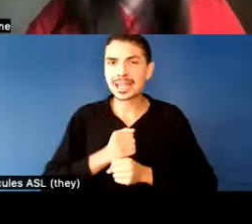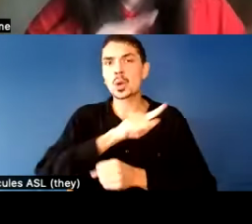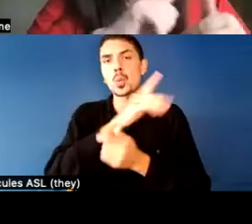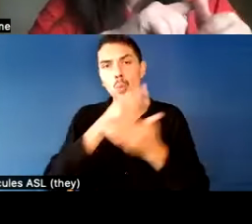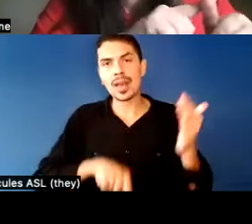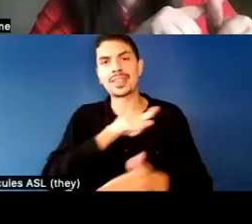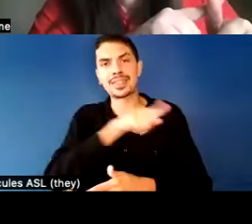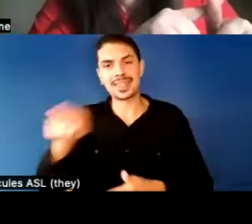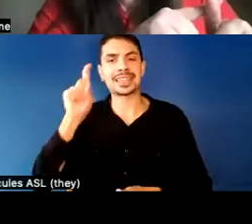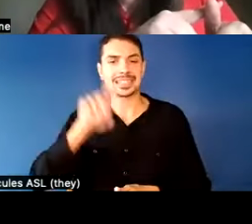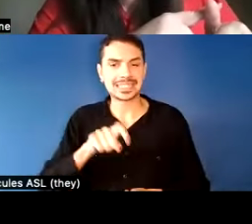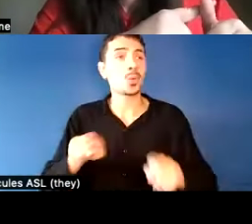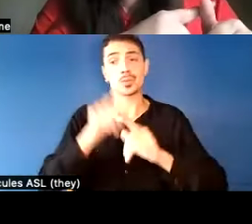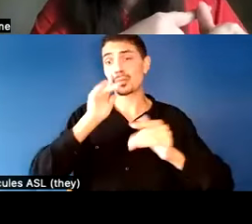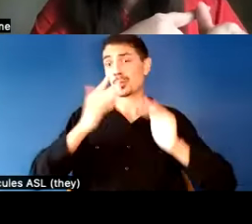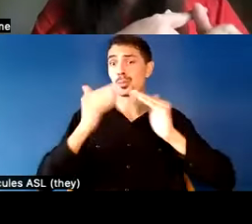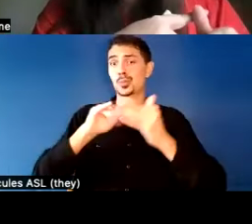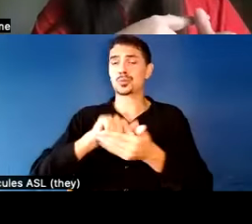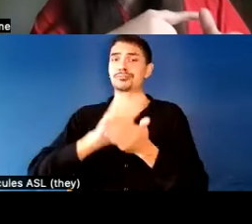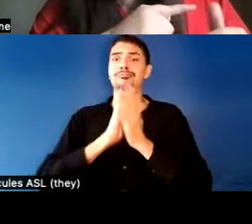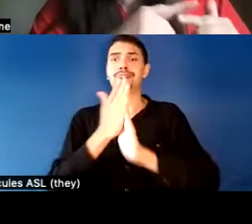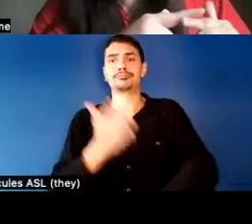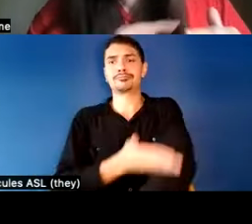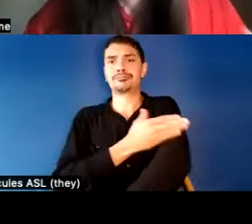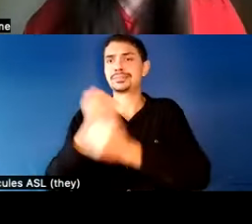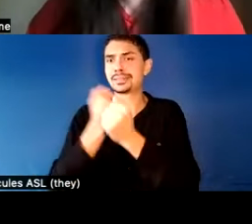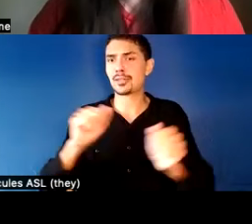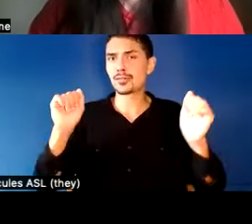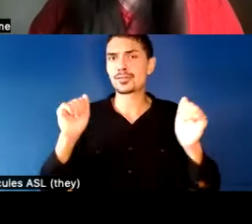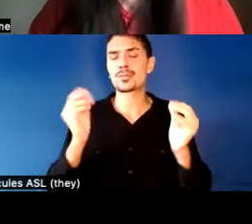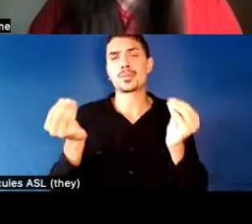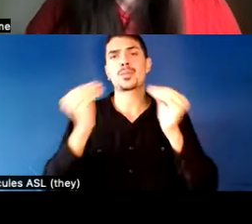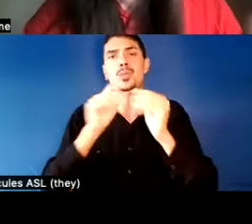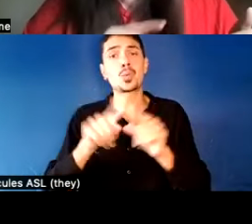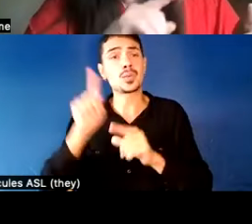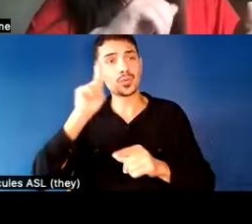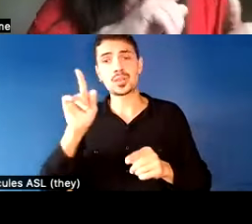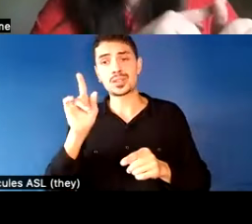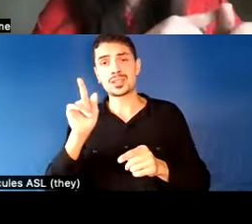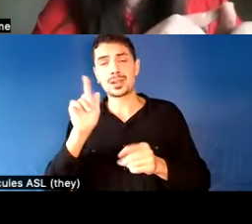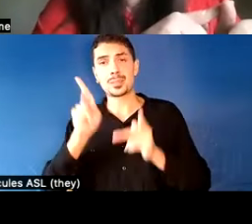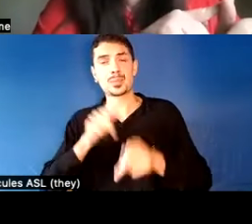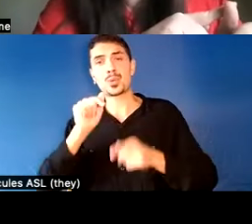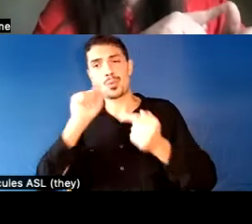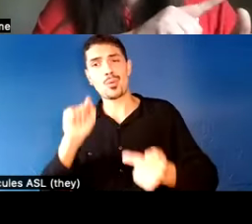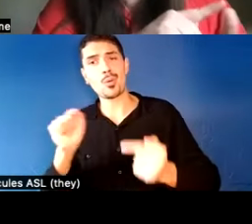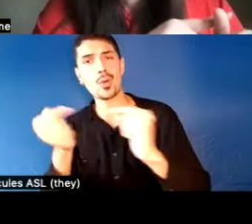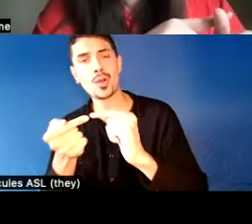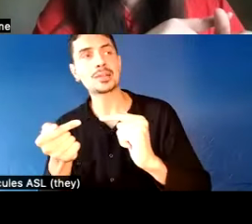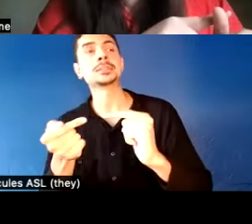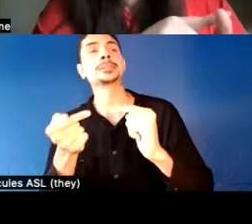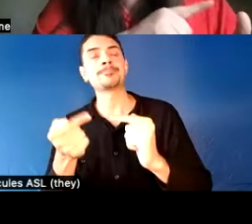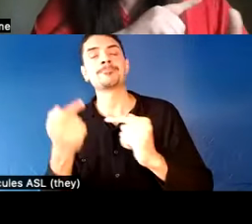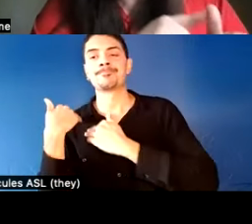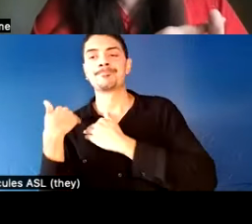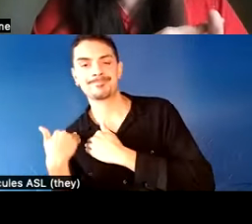for communities to be safer and healthier, as well as for offenders to really both be held accountable in whatever way